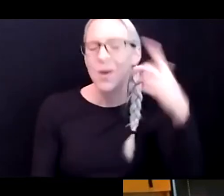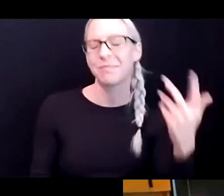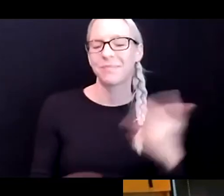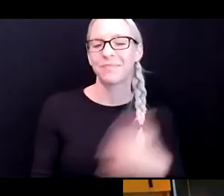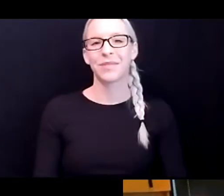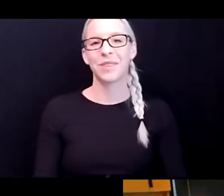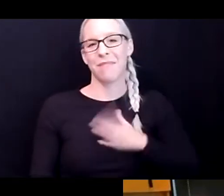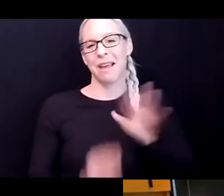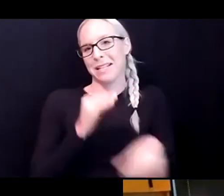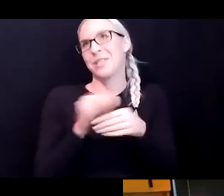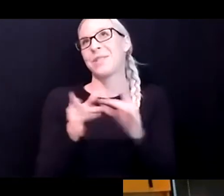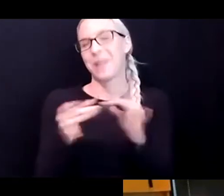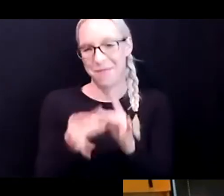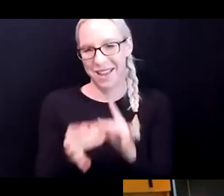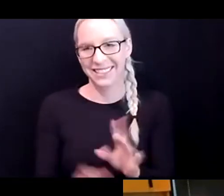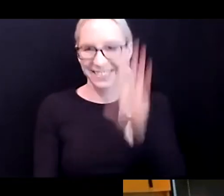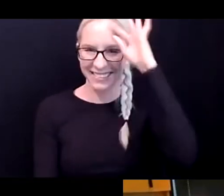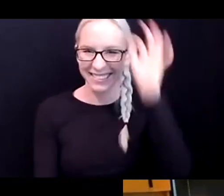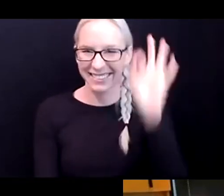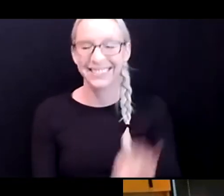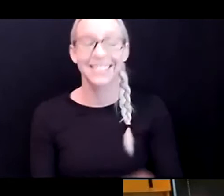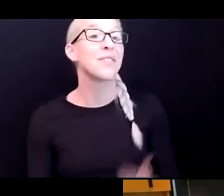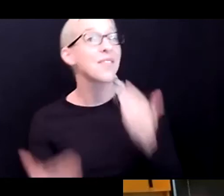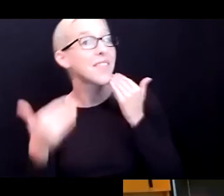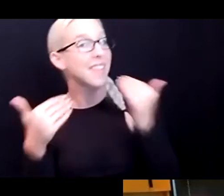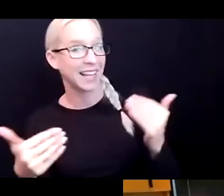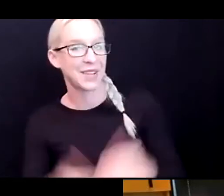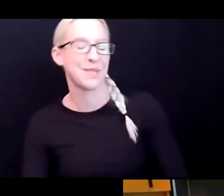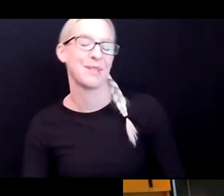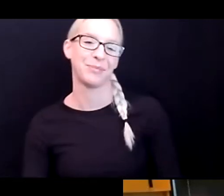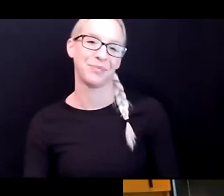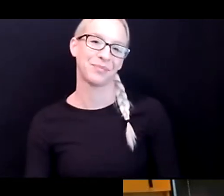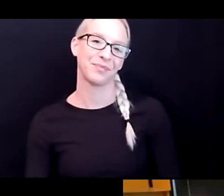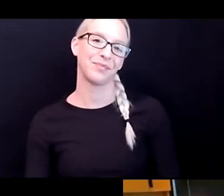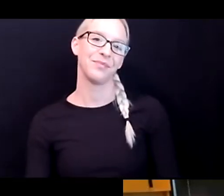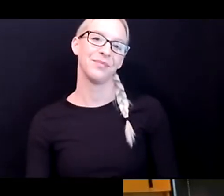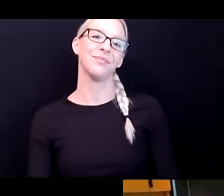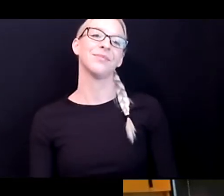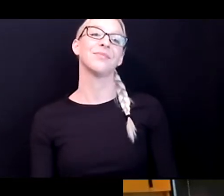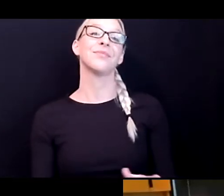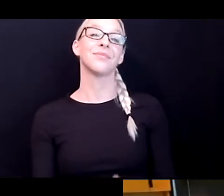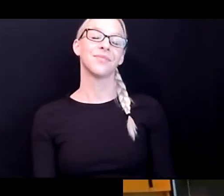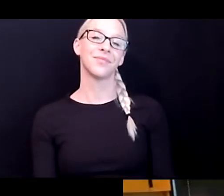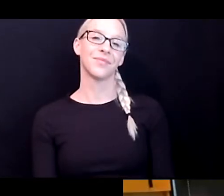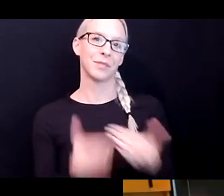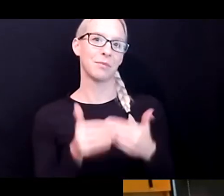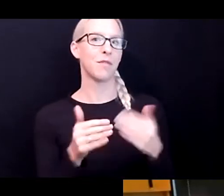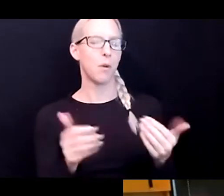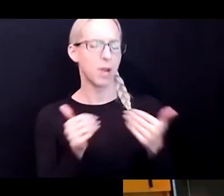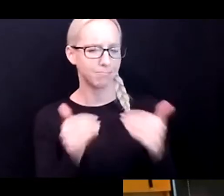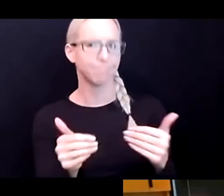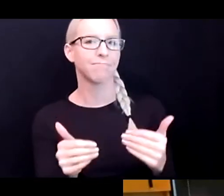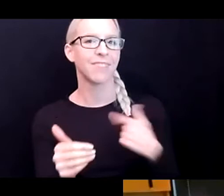additional 2 cents. Well, thank you for that. And before we continue the conversation, I do want to encourage all of